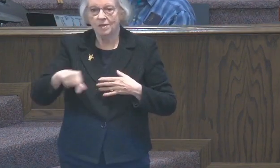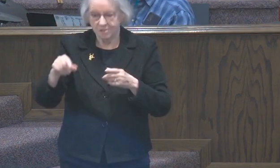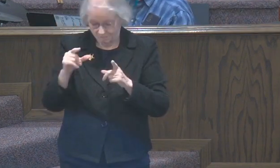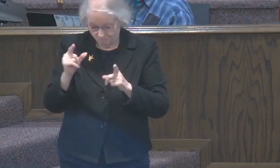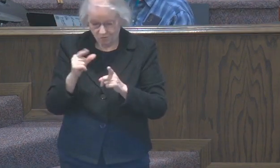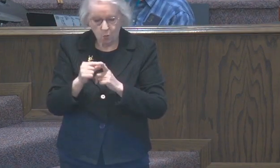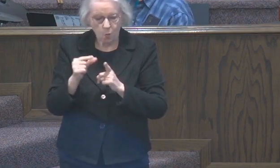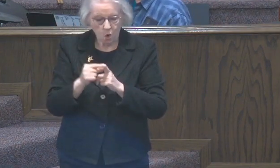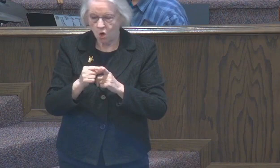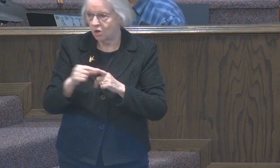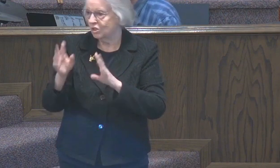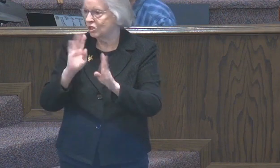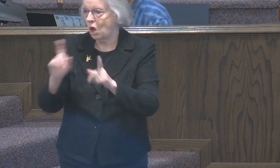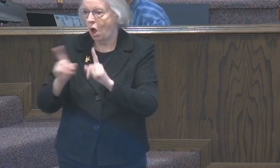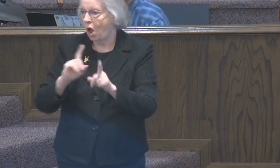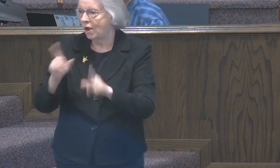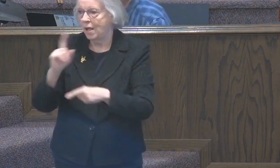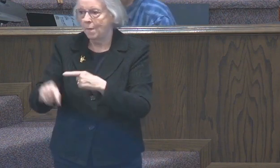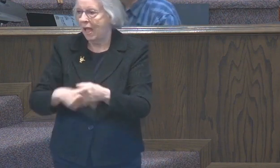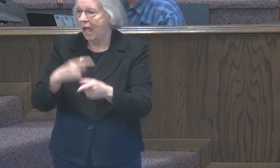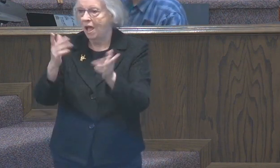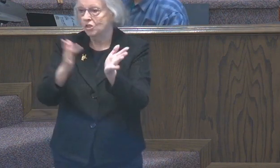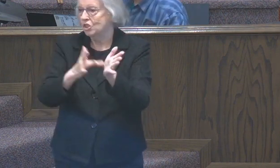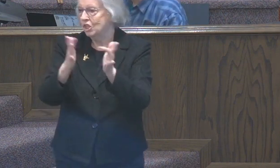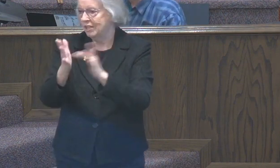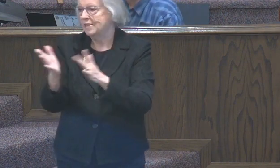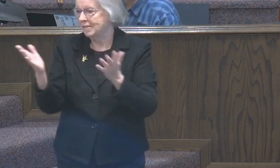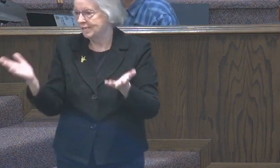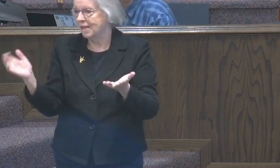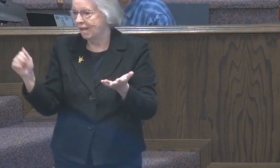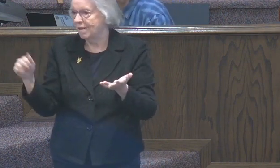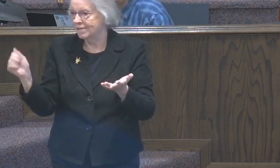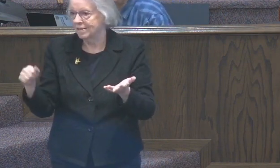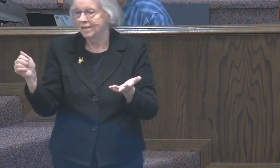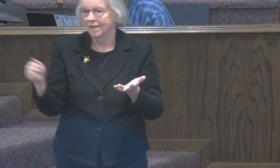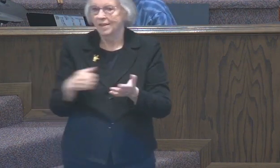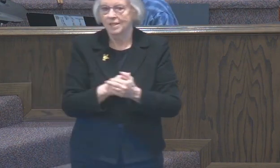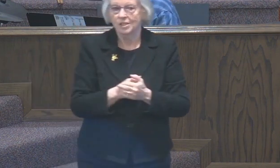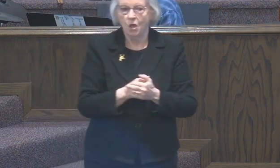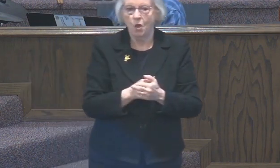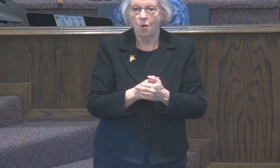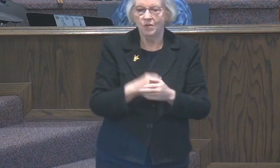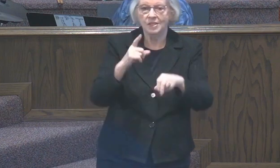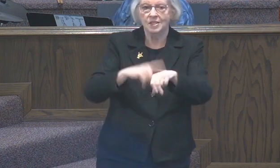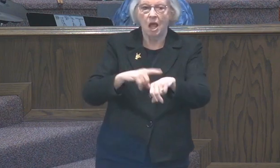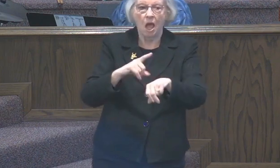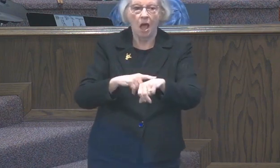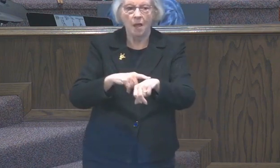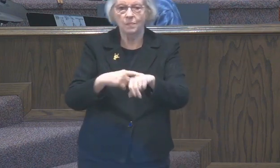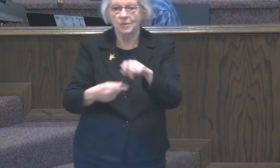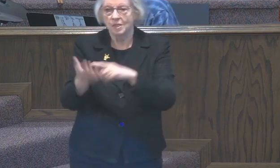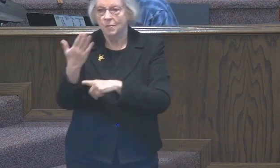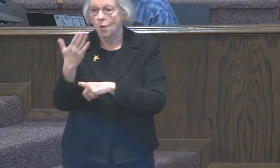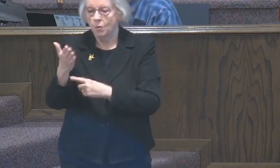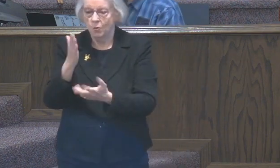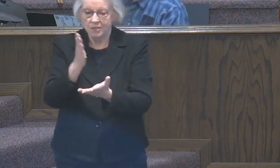we come to this time in our service, when we stop and take just a moment to lift up